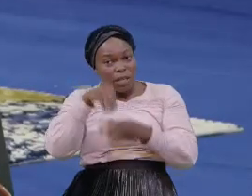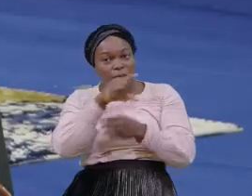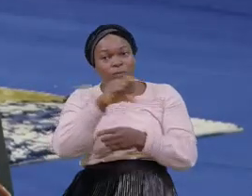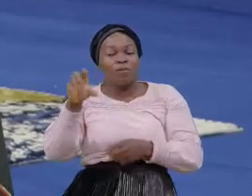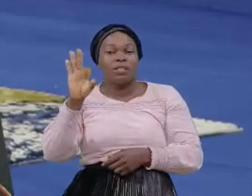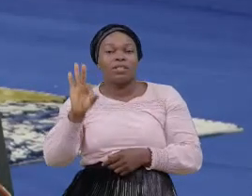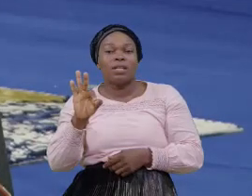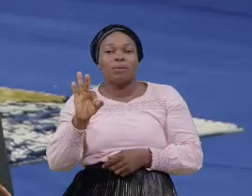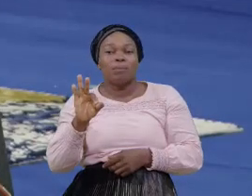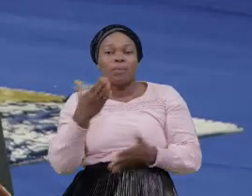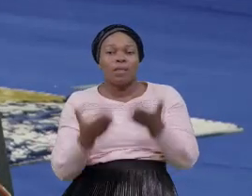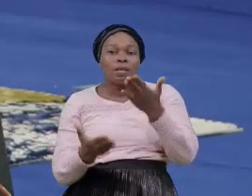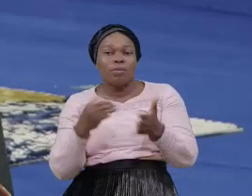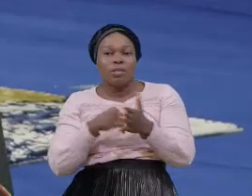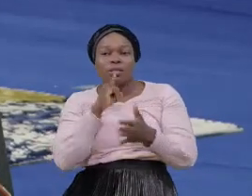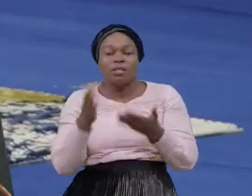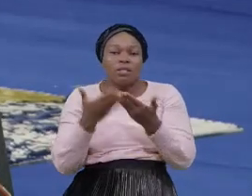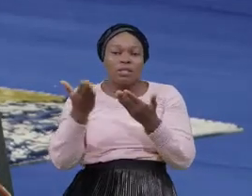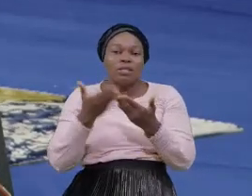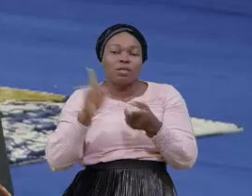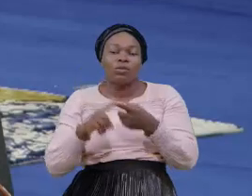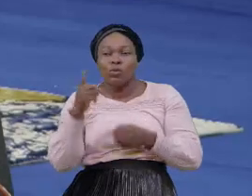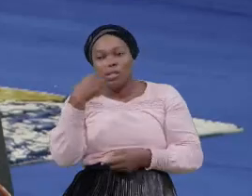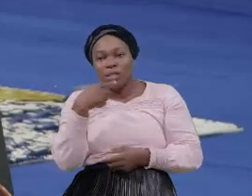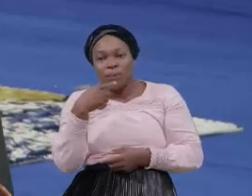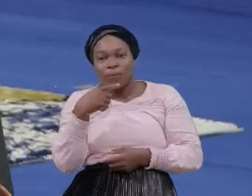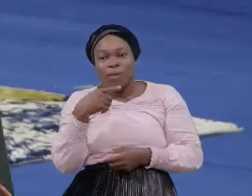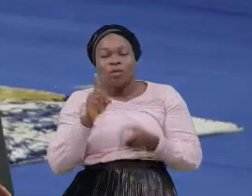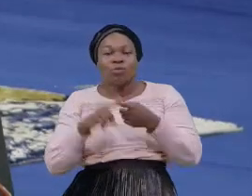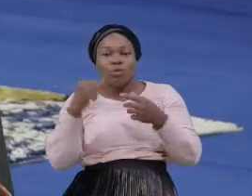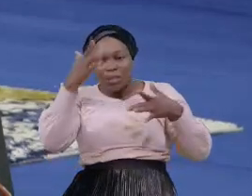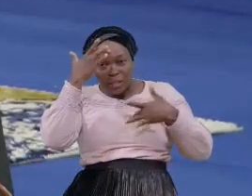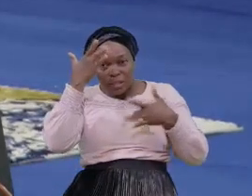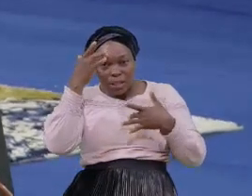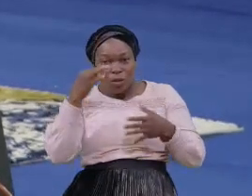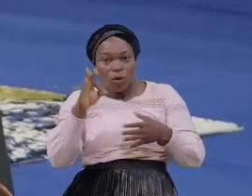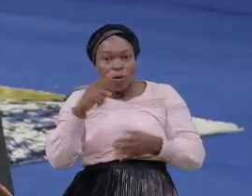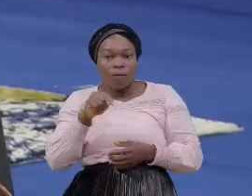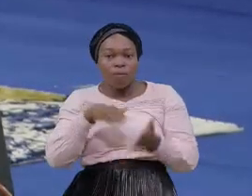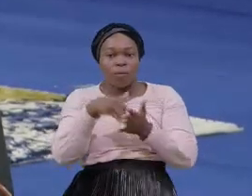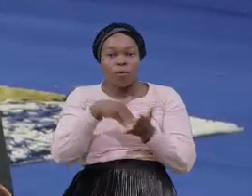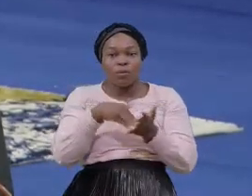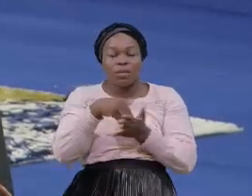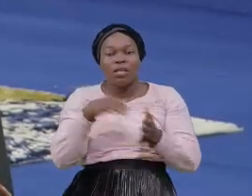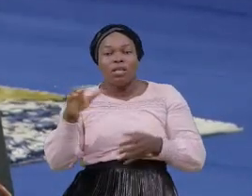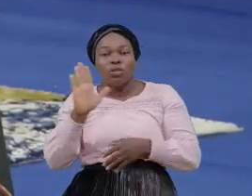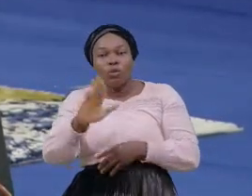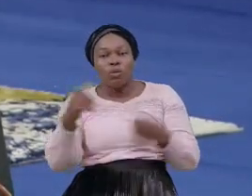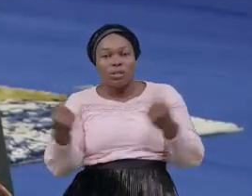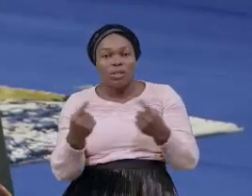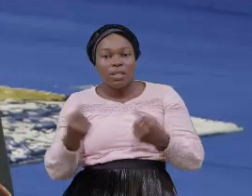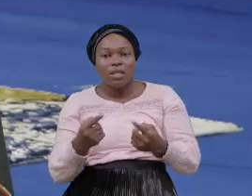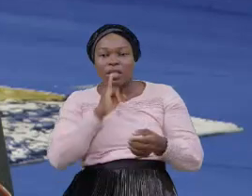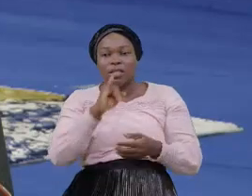it easier to say to the sick of the palsy, thy sins be forgiven